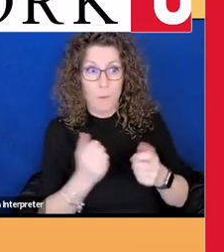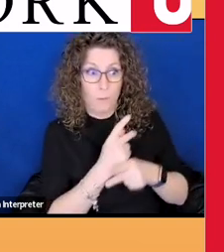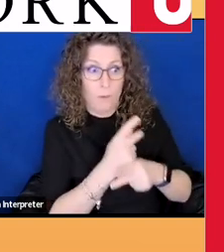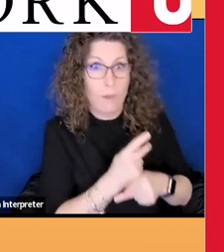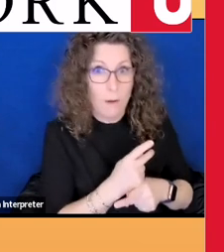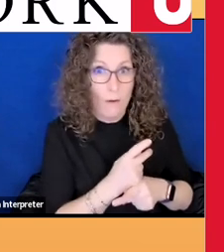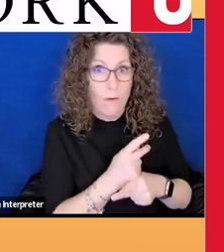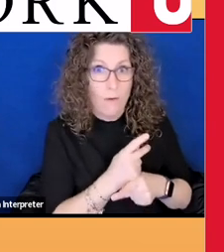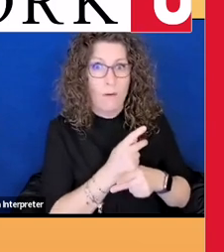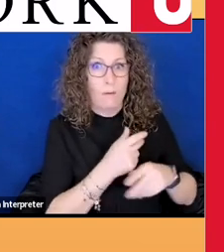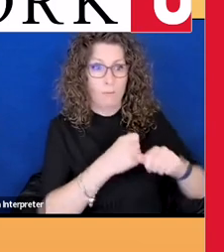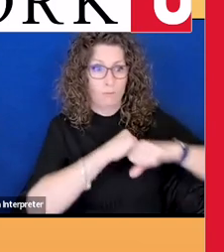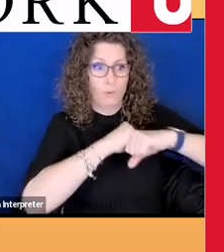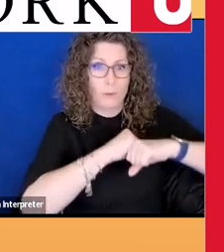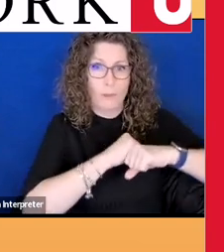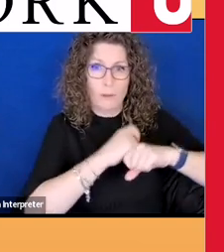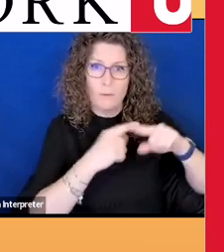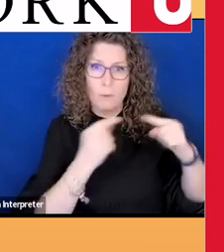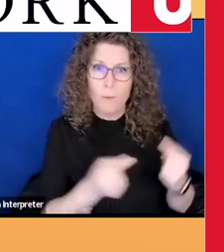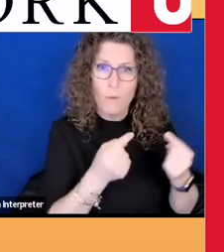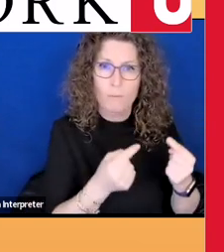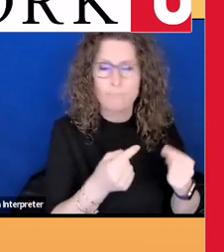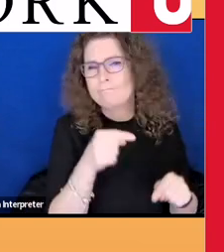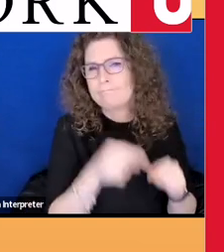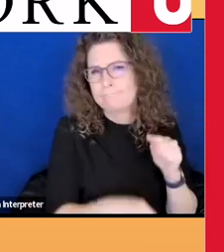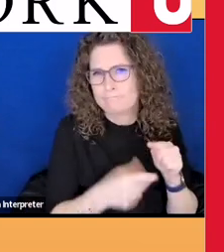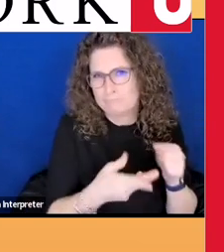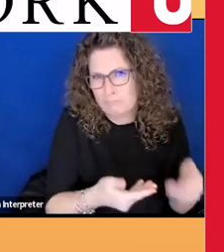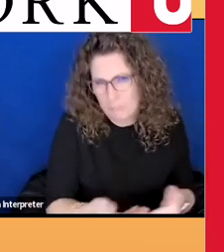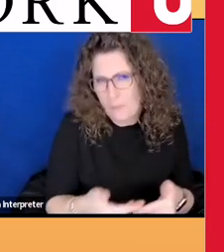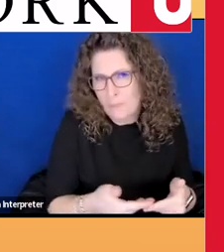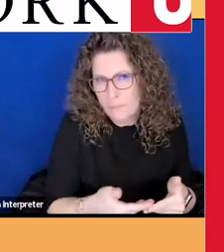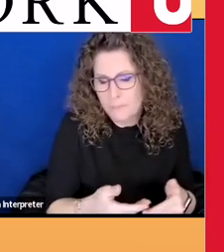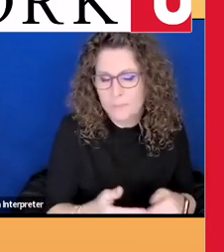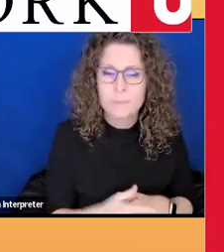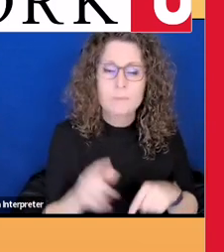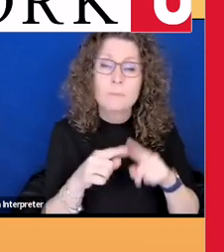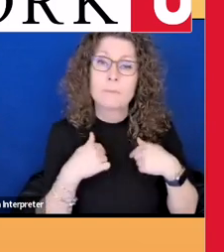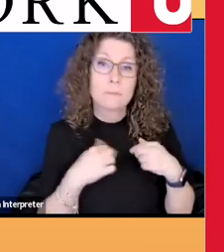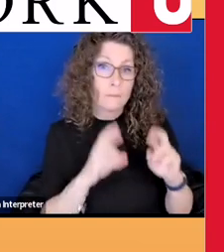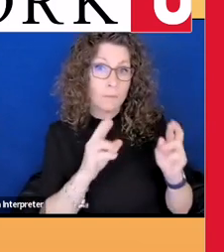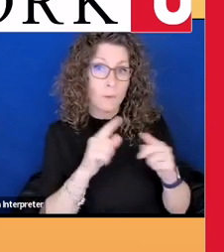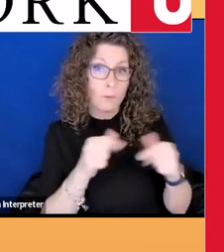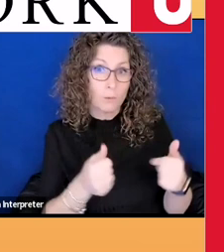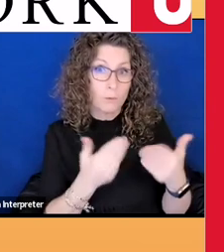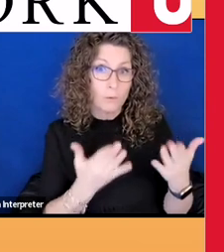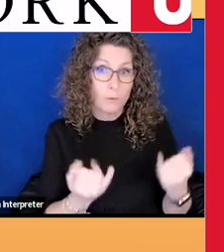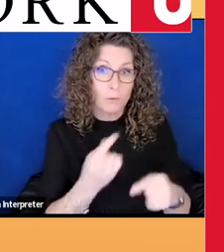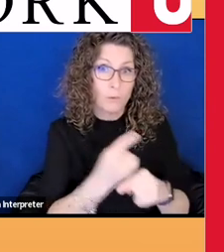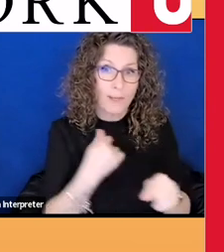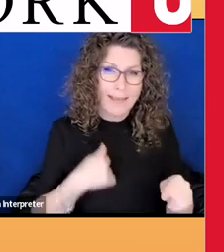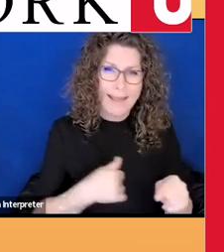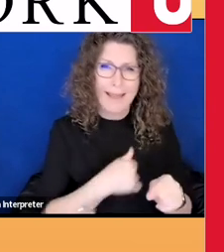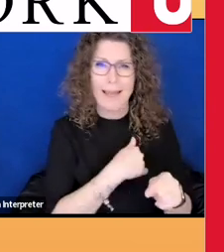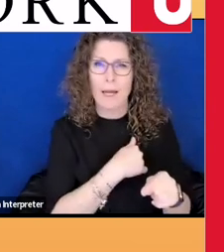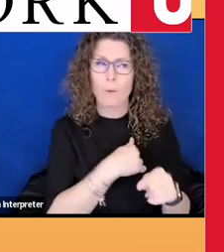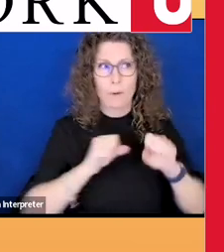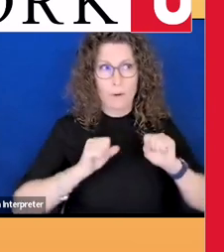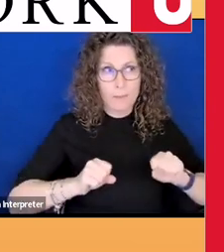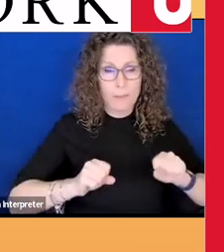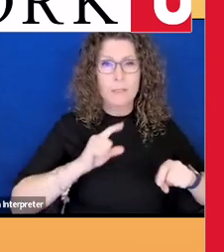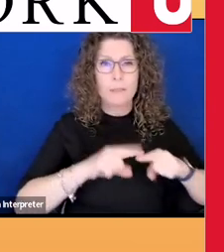harm. In fact, as I hope to suggest today, our evolving capacity to reciprocate